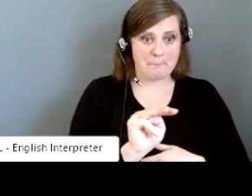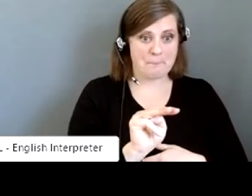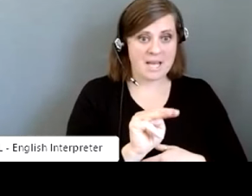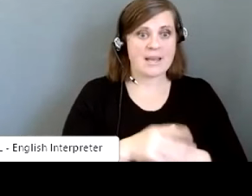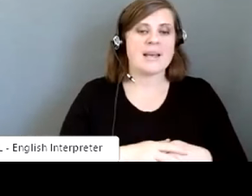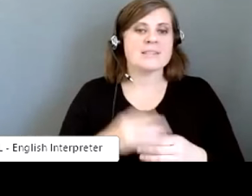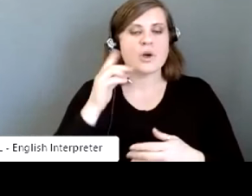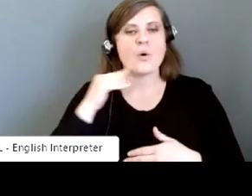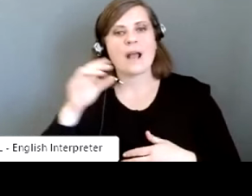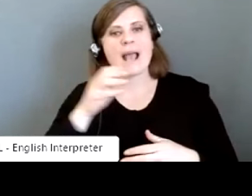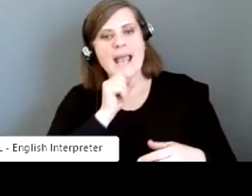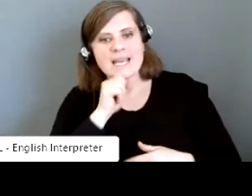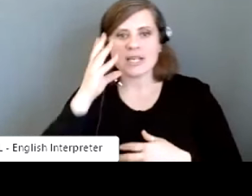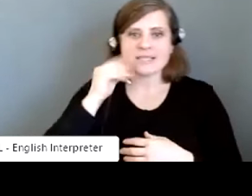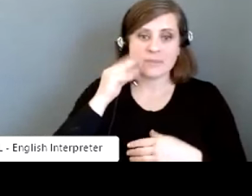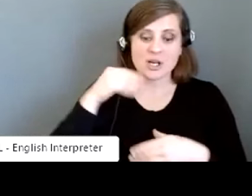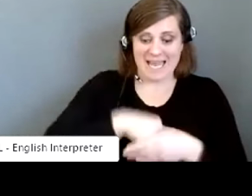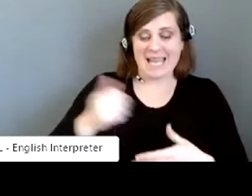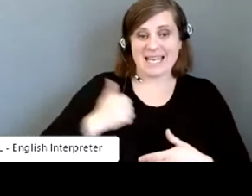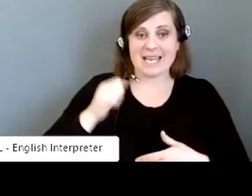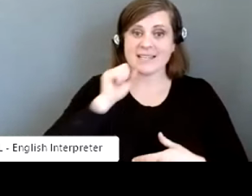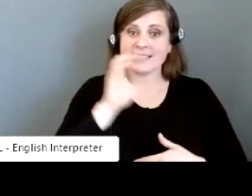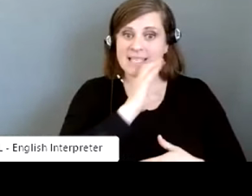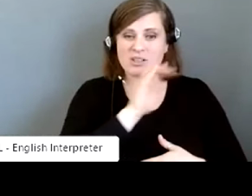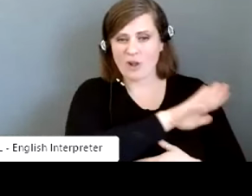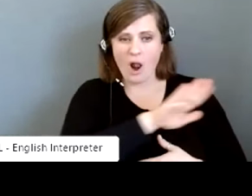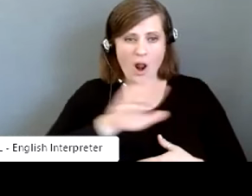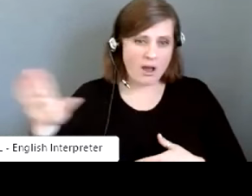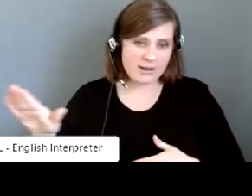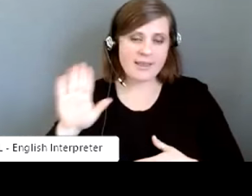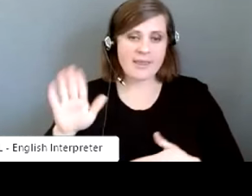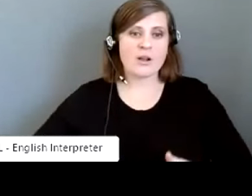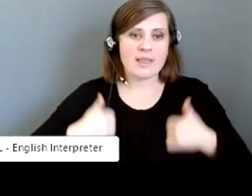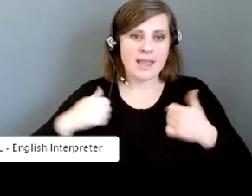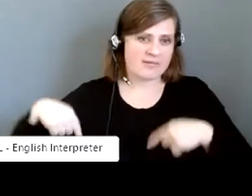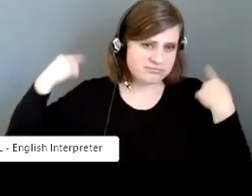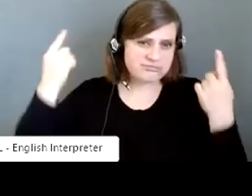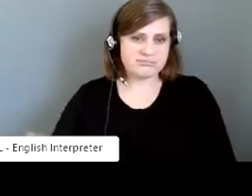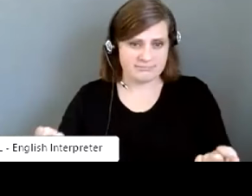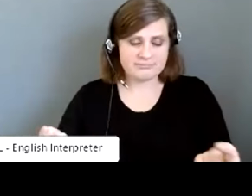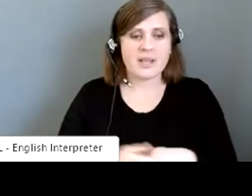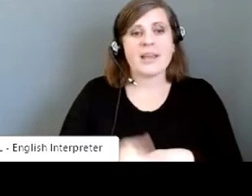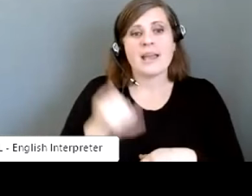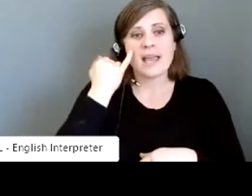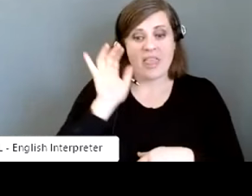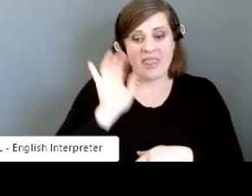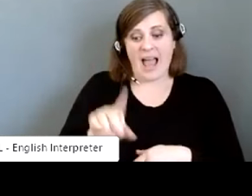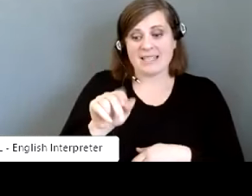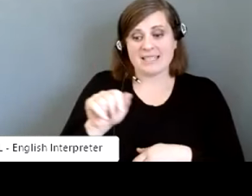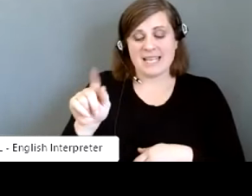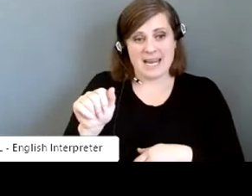aging experiences among Canadian seniors across their life course. If you look at that data set, there's